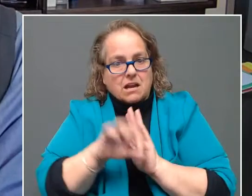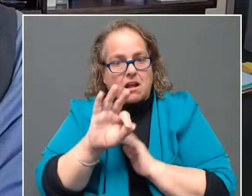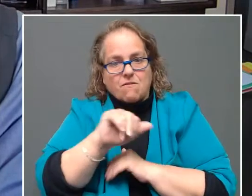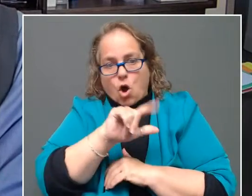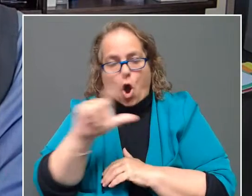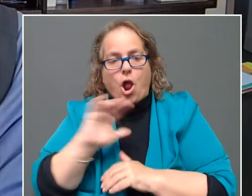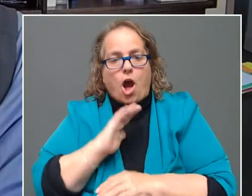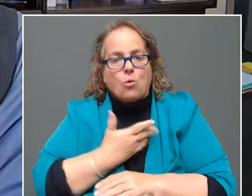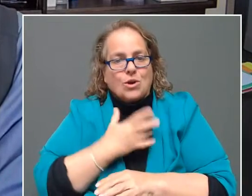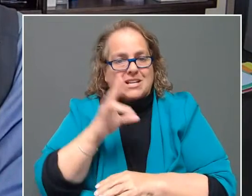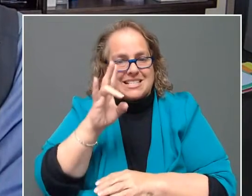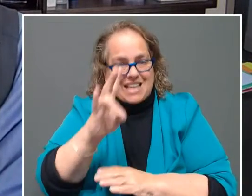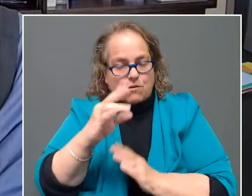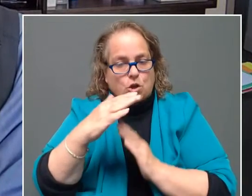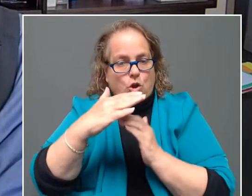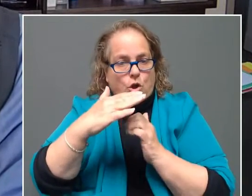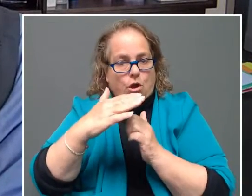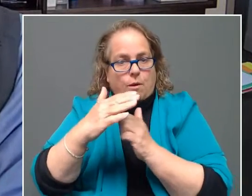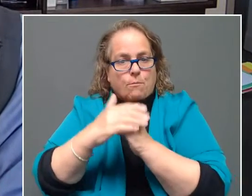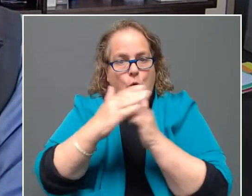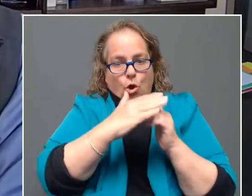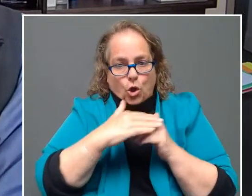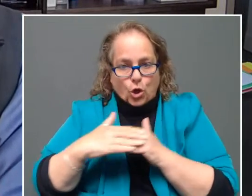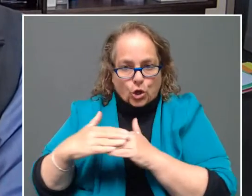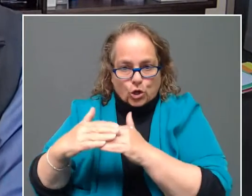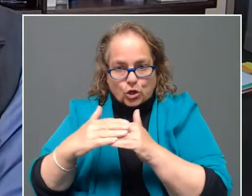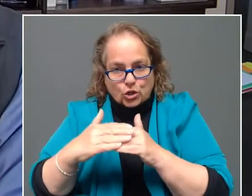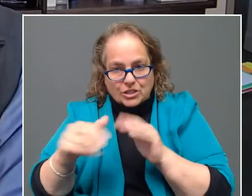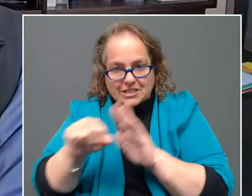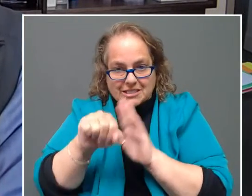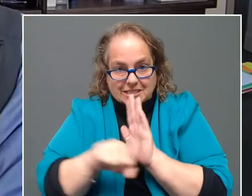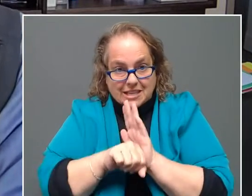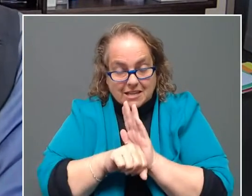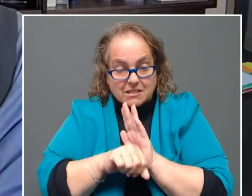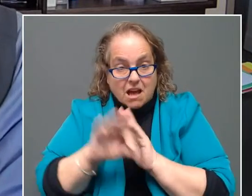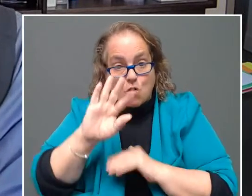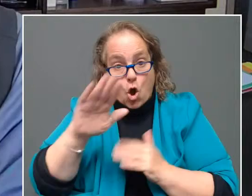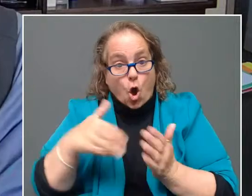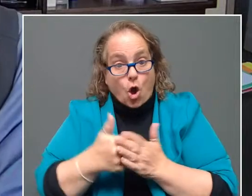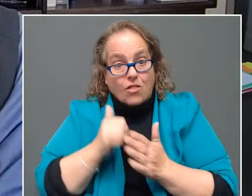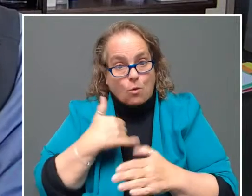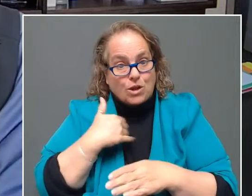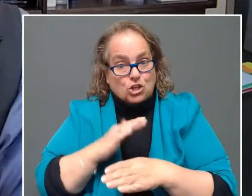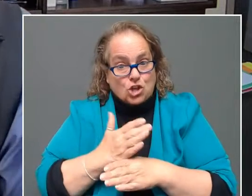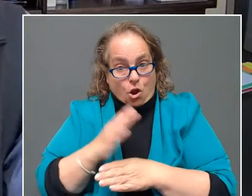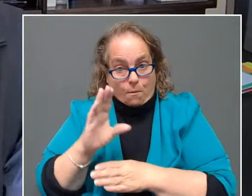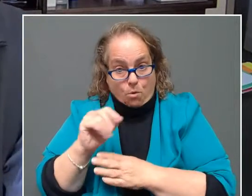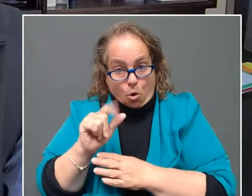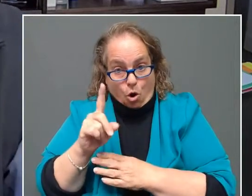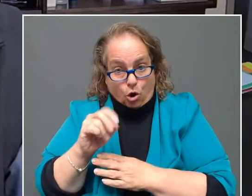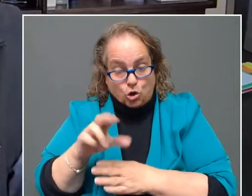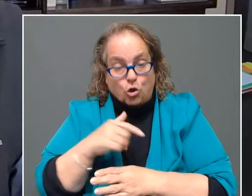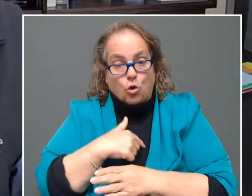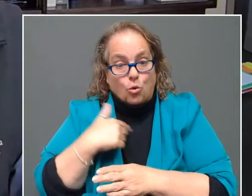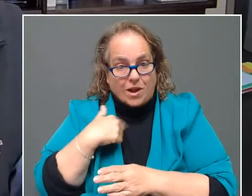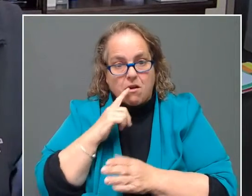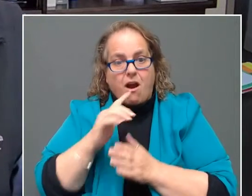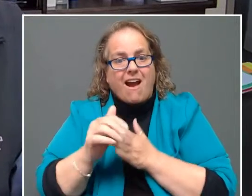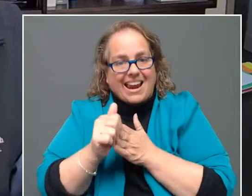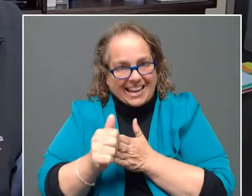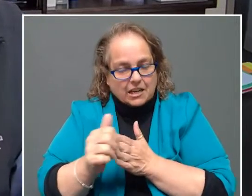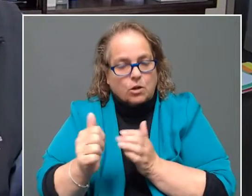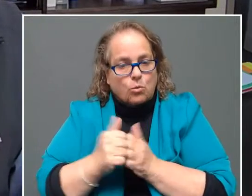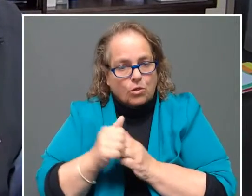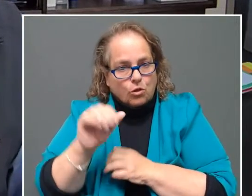So for all the states that we share a border with, we are leading in terms of the number, or the percent rather, of